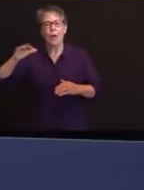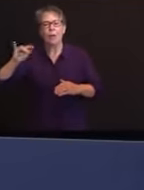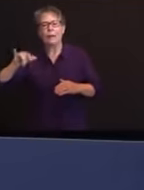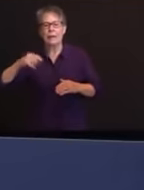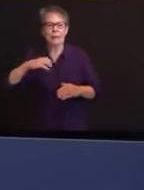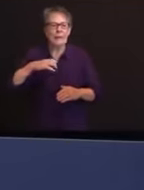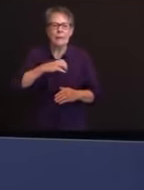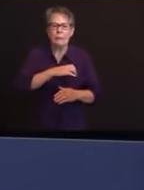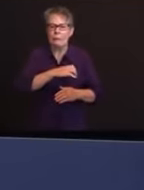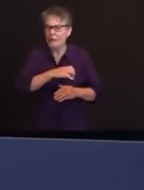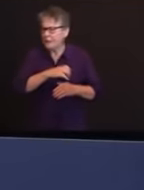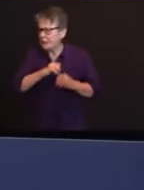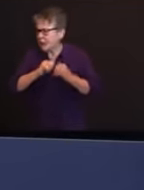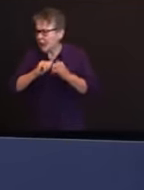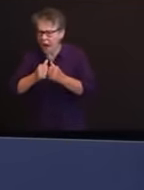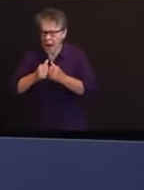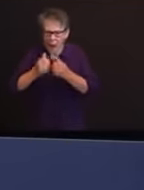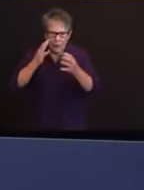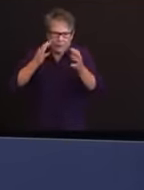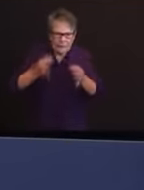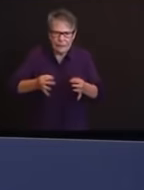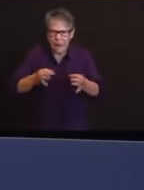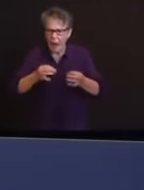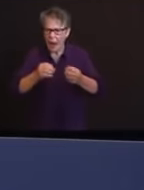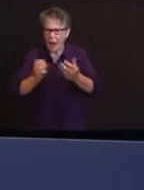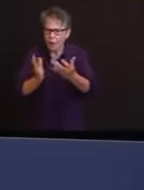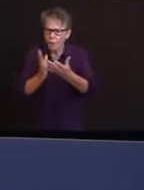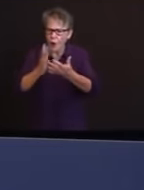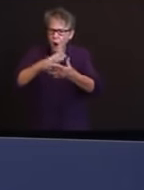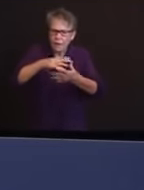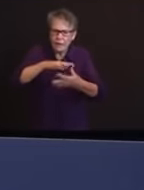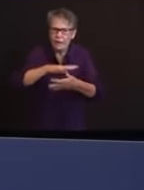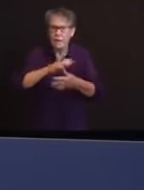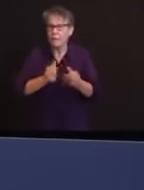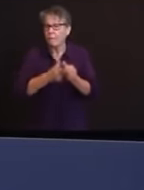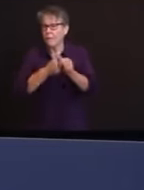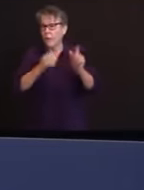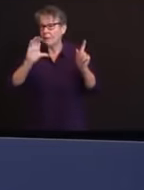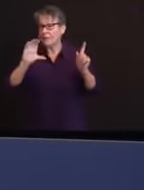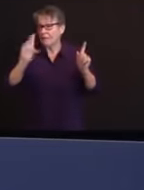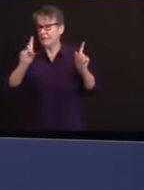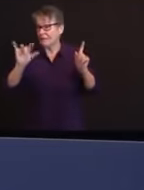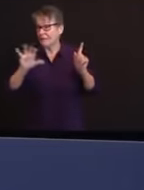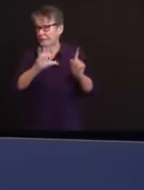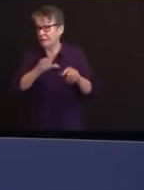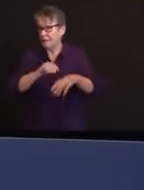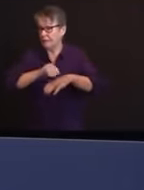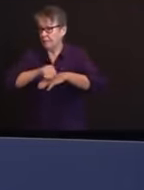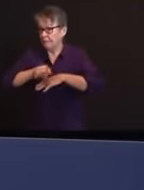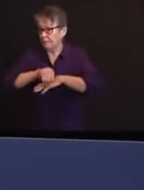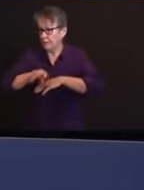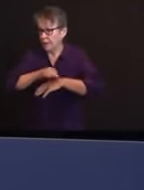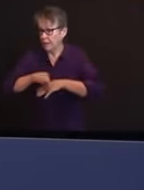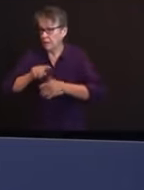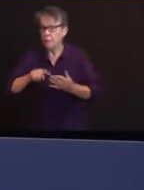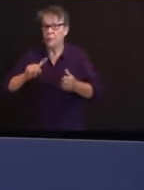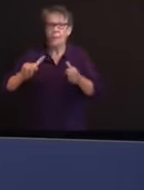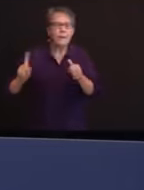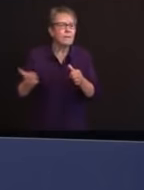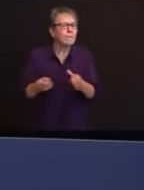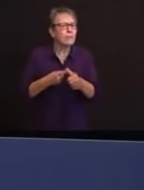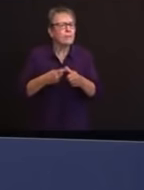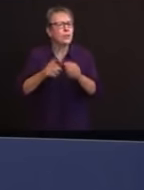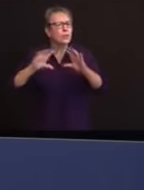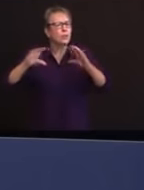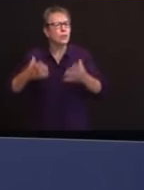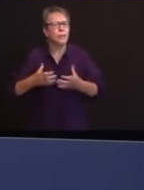put forth by the CDC. In phase one, the definitions of 1A are healthcare workers,